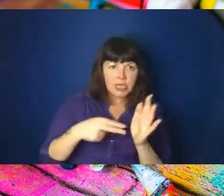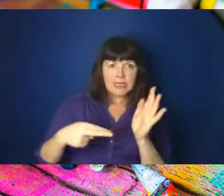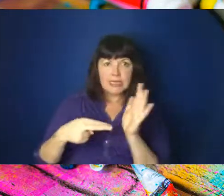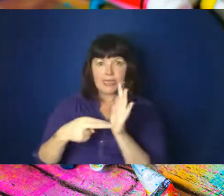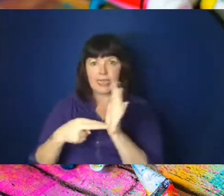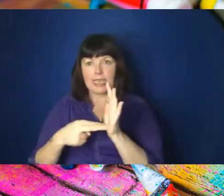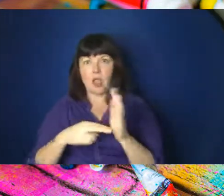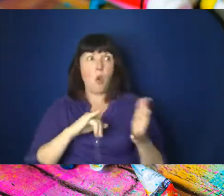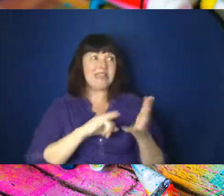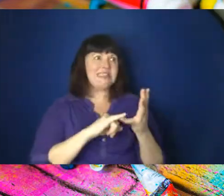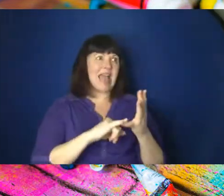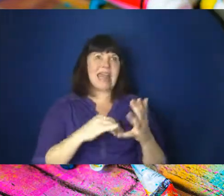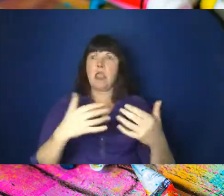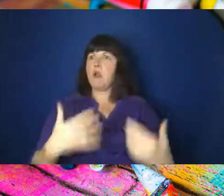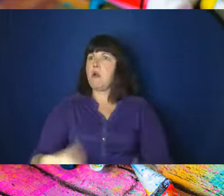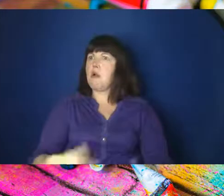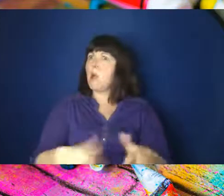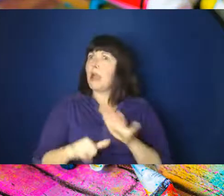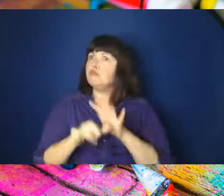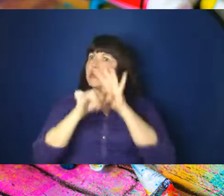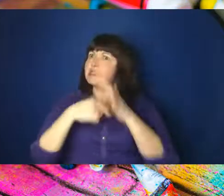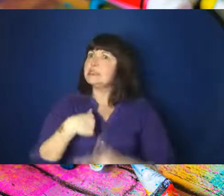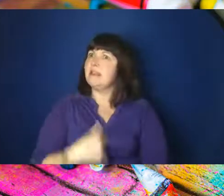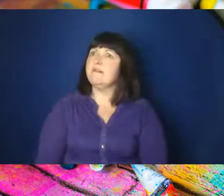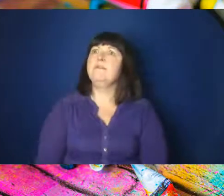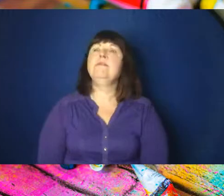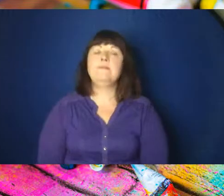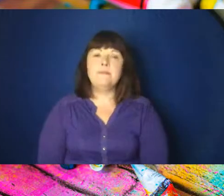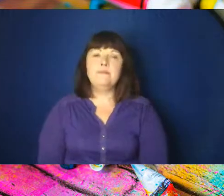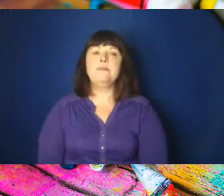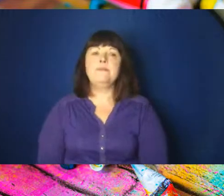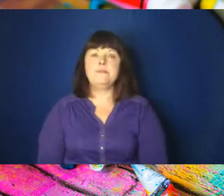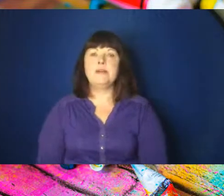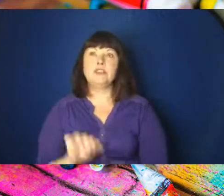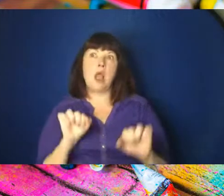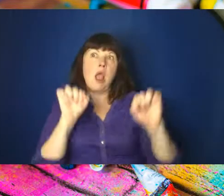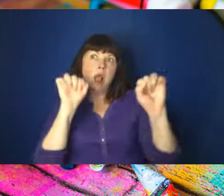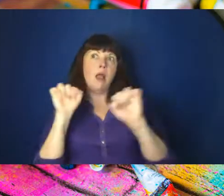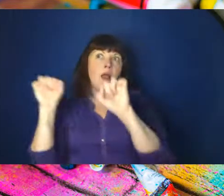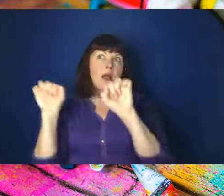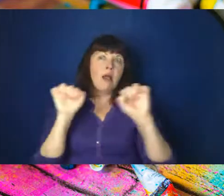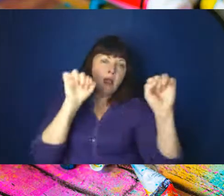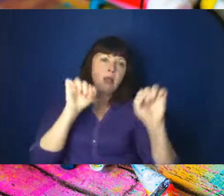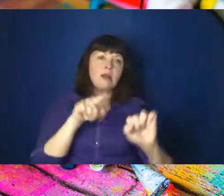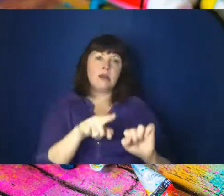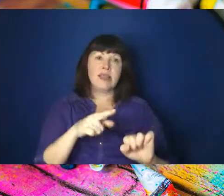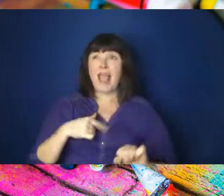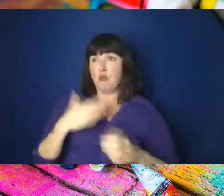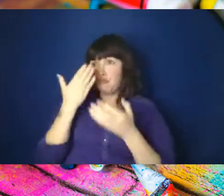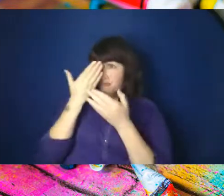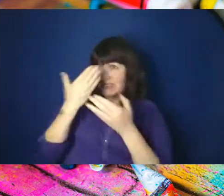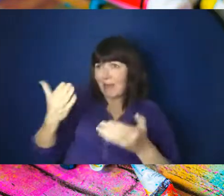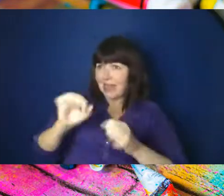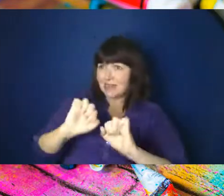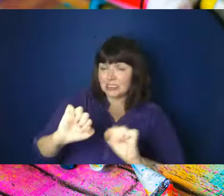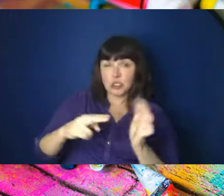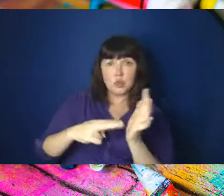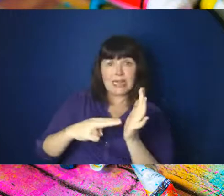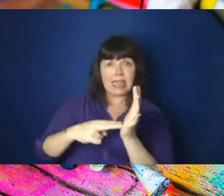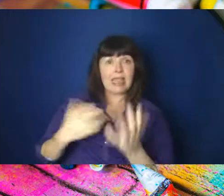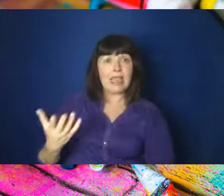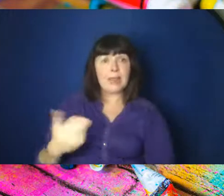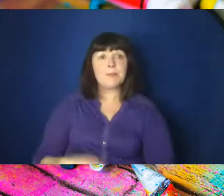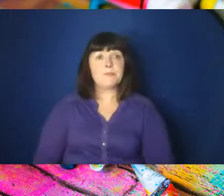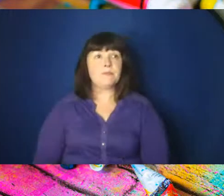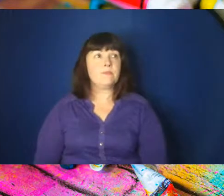Sally says that is so impressive. Cheerleader Sally. Respect Nikki. Yes, 100%. 100%. You